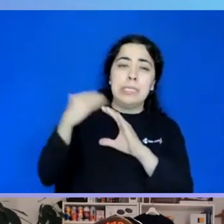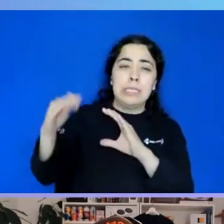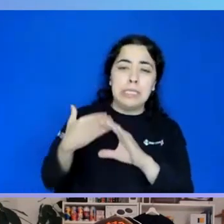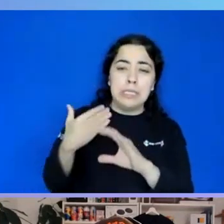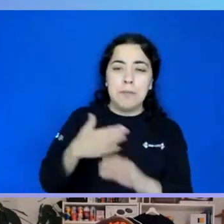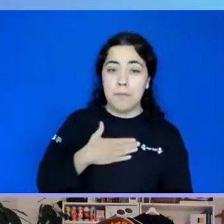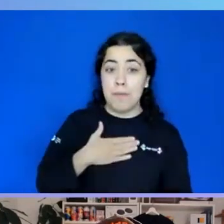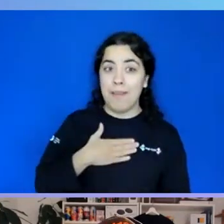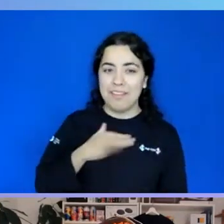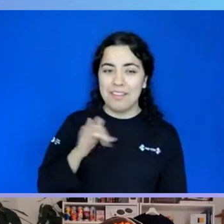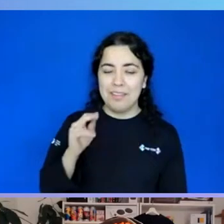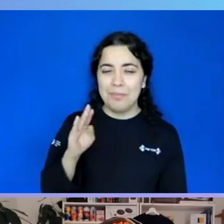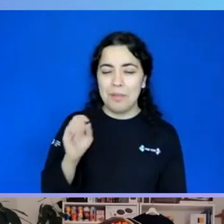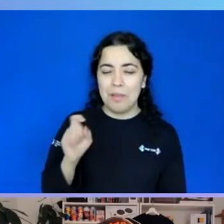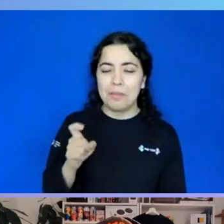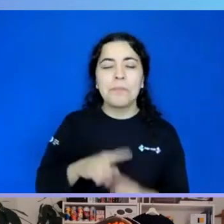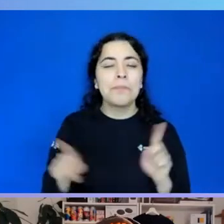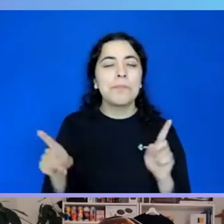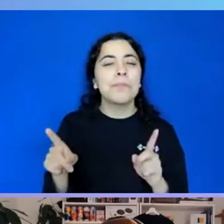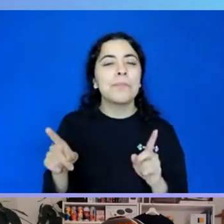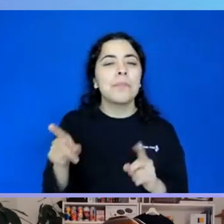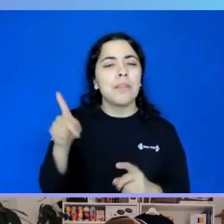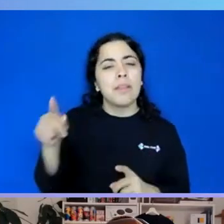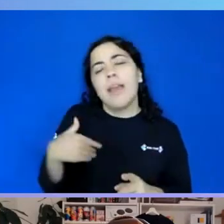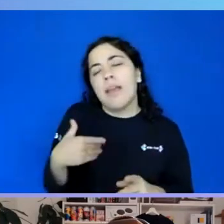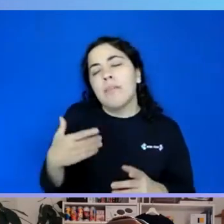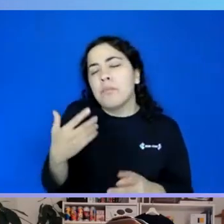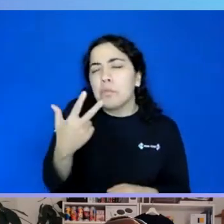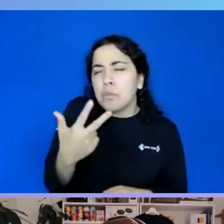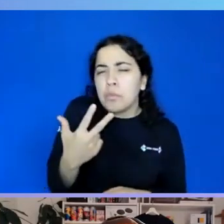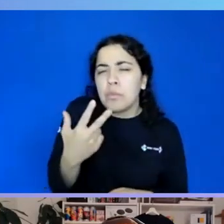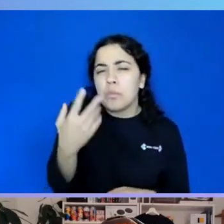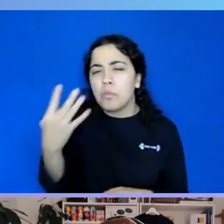notice. But they have really poor contrast.